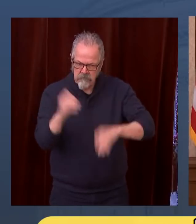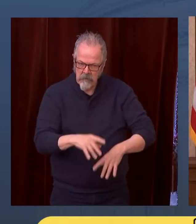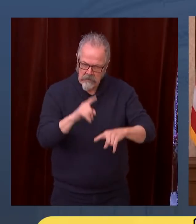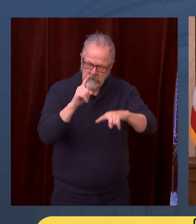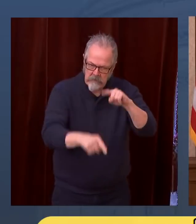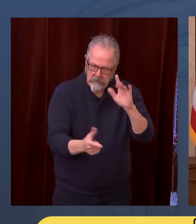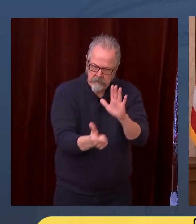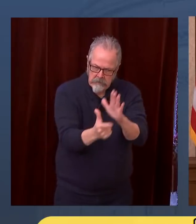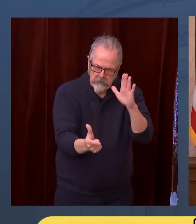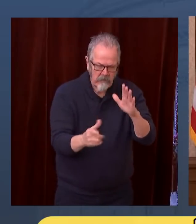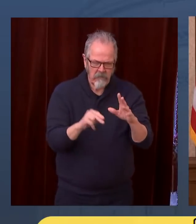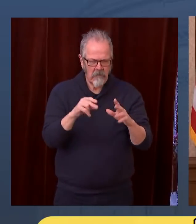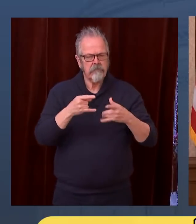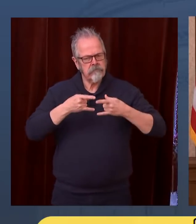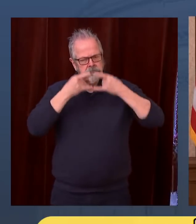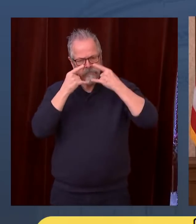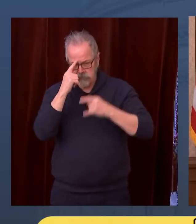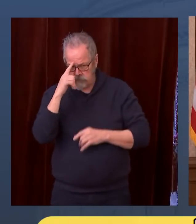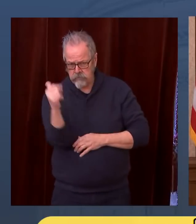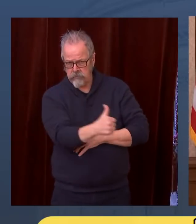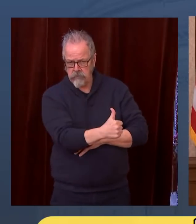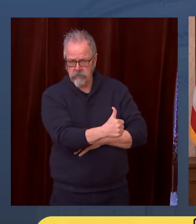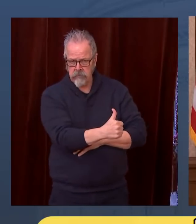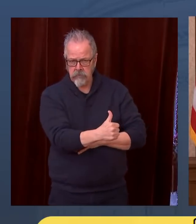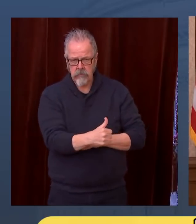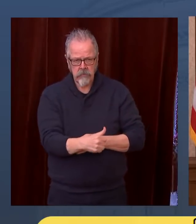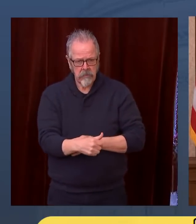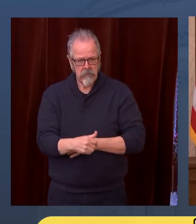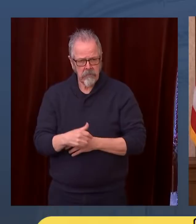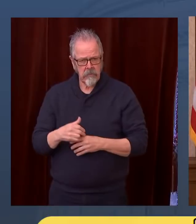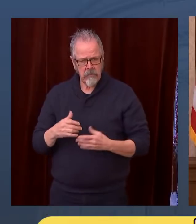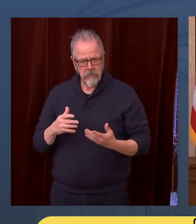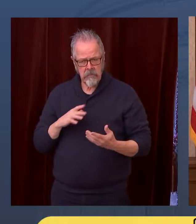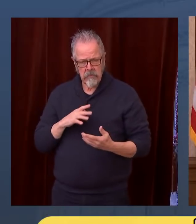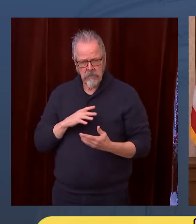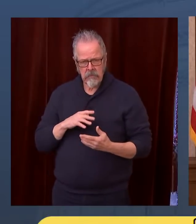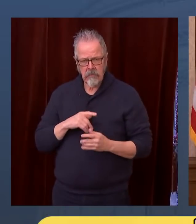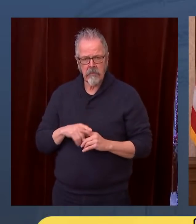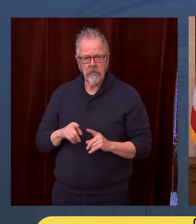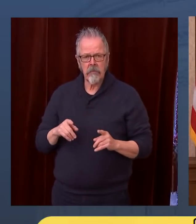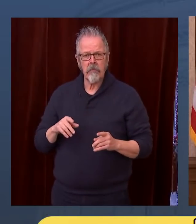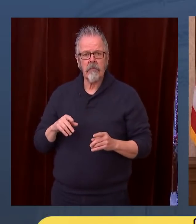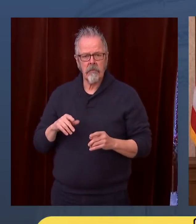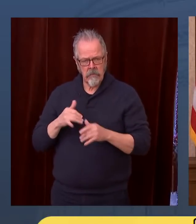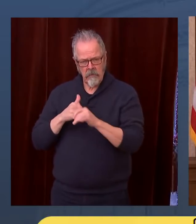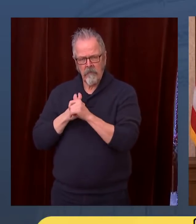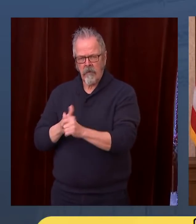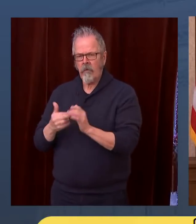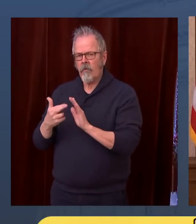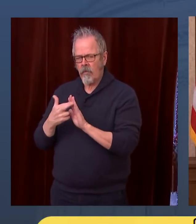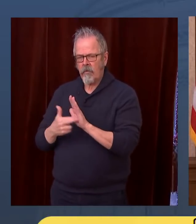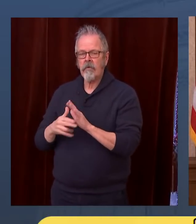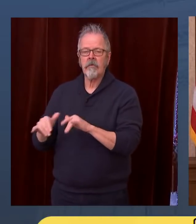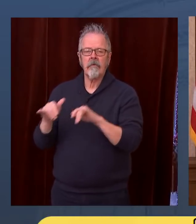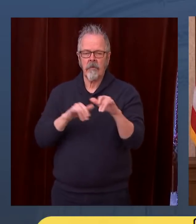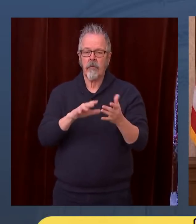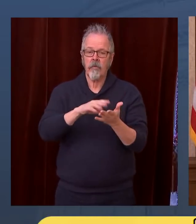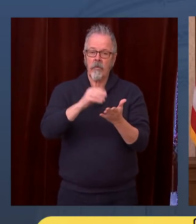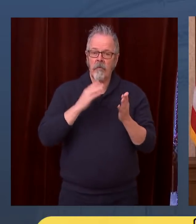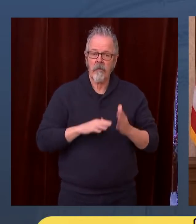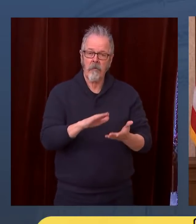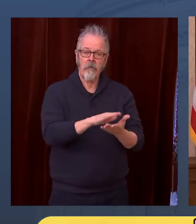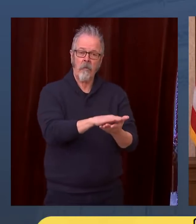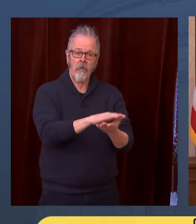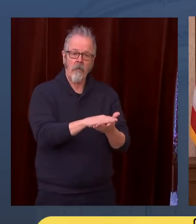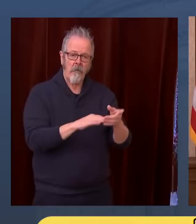desire to do so. That seems to go with it goes with the students in our schools. They will be able, should